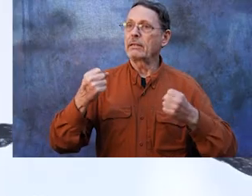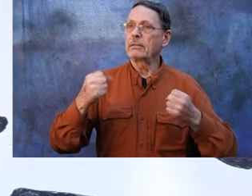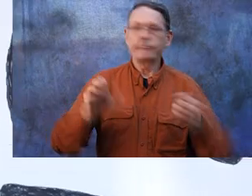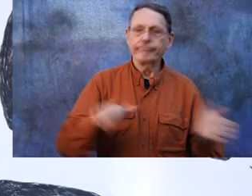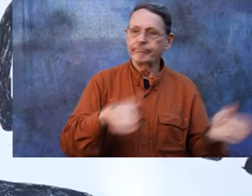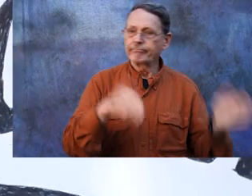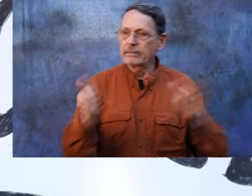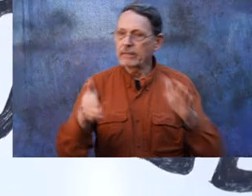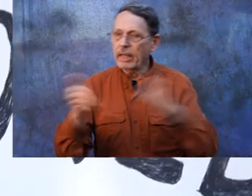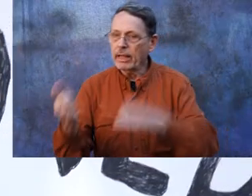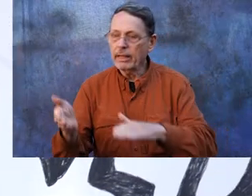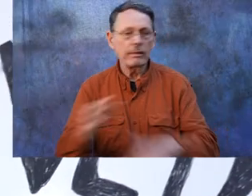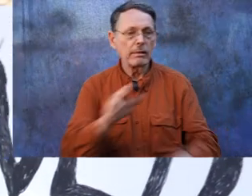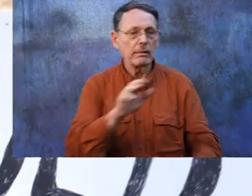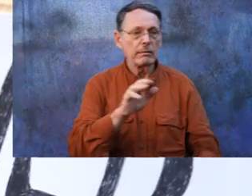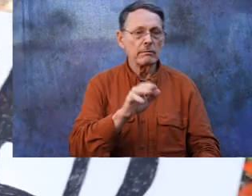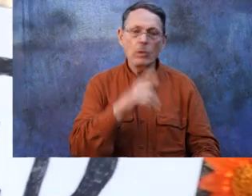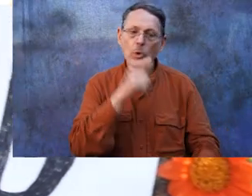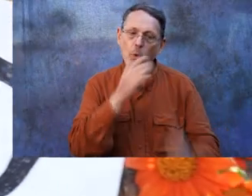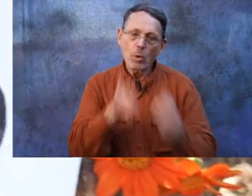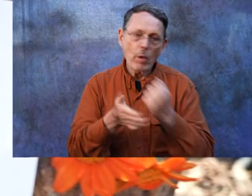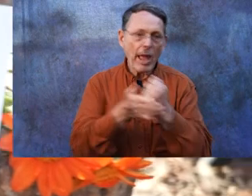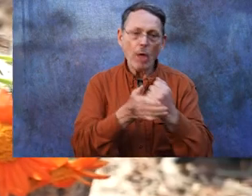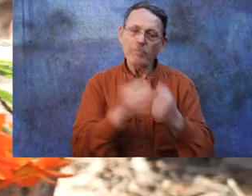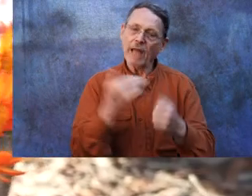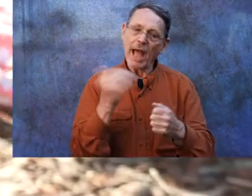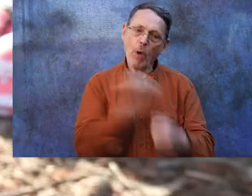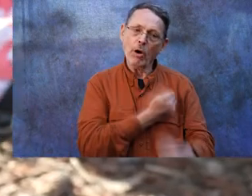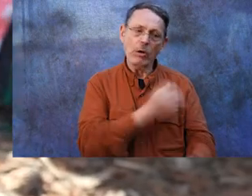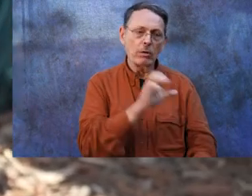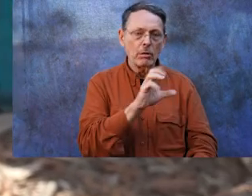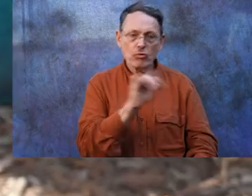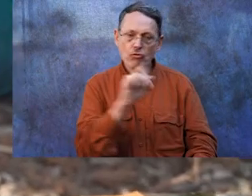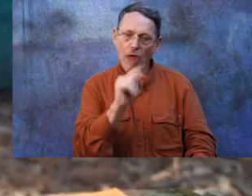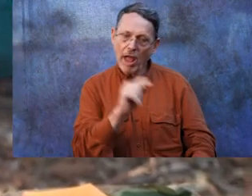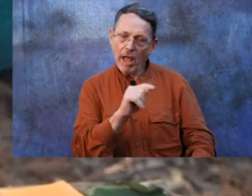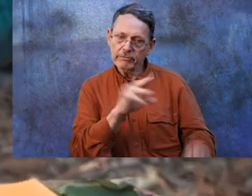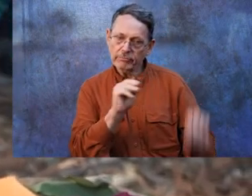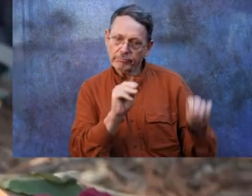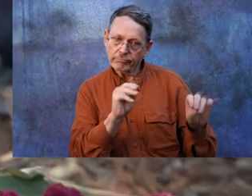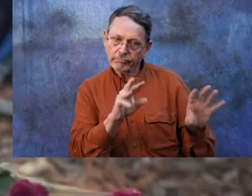Mighty Dad, Elders of the Craft,